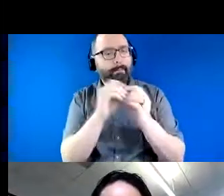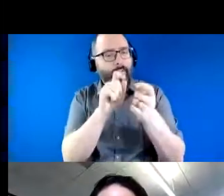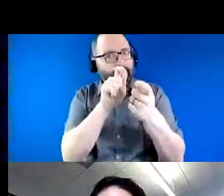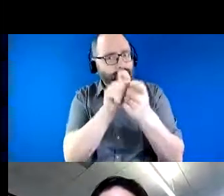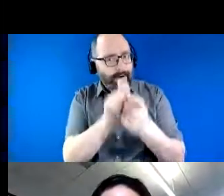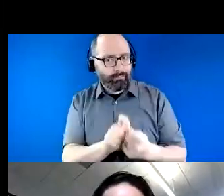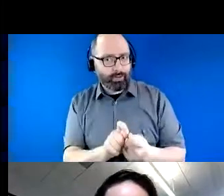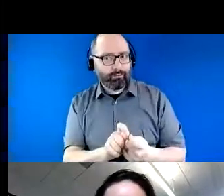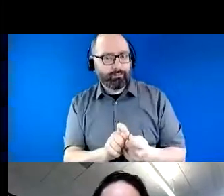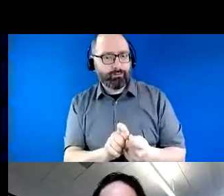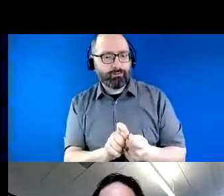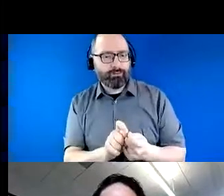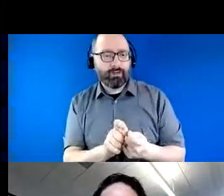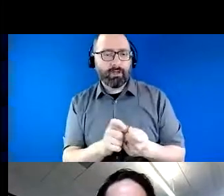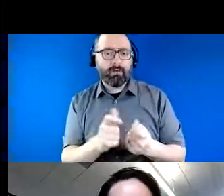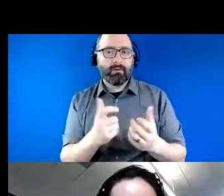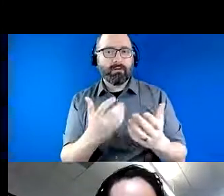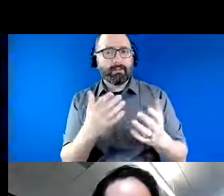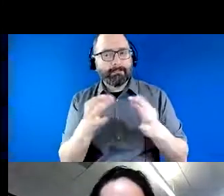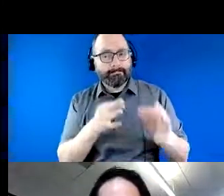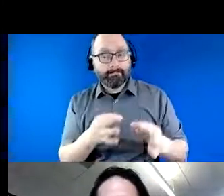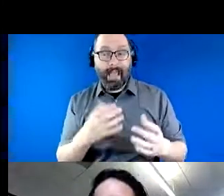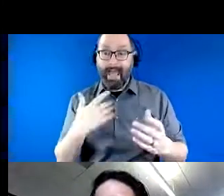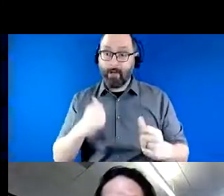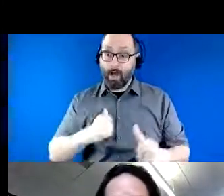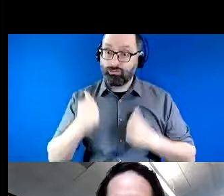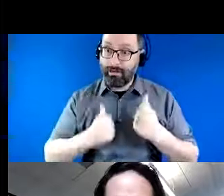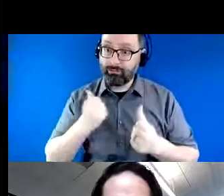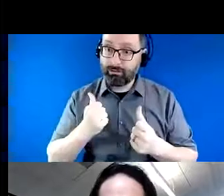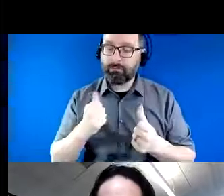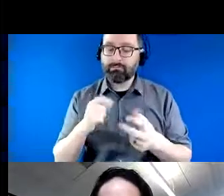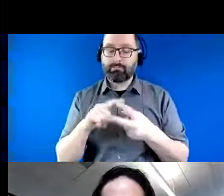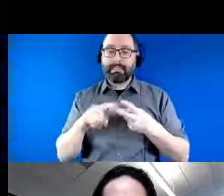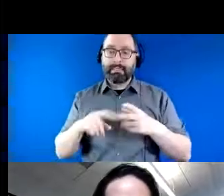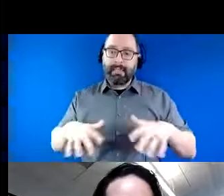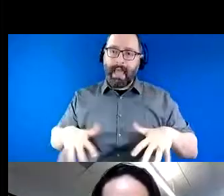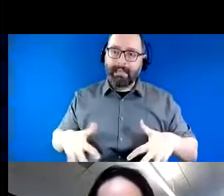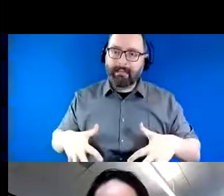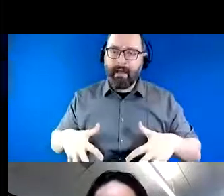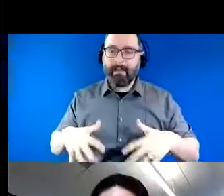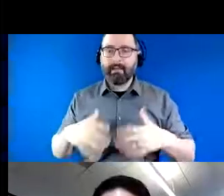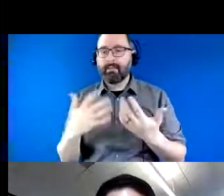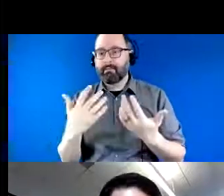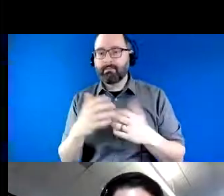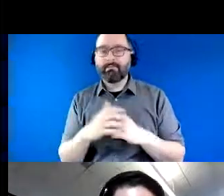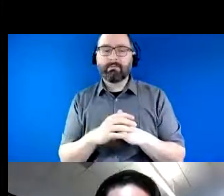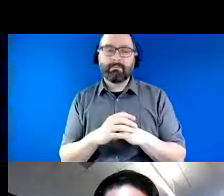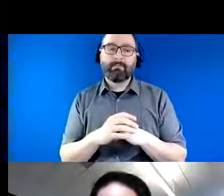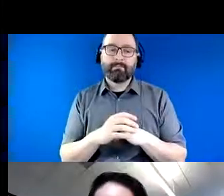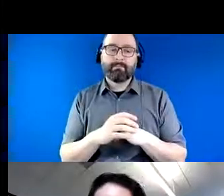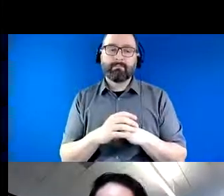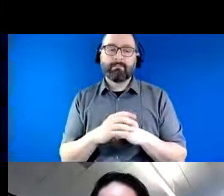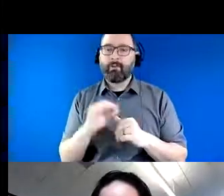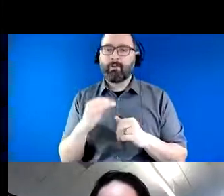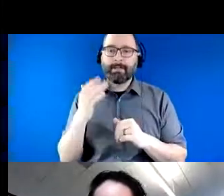this, and describe if there's aggression, if there's actually anxiety, or this is irritability. You see, there are